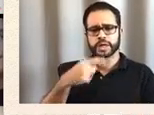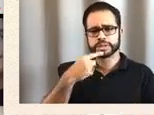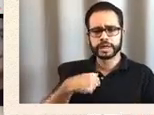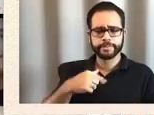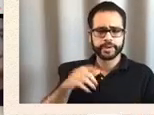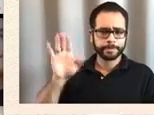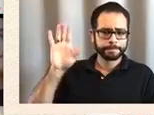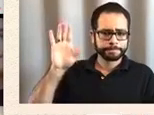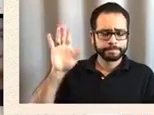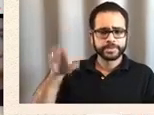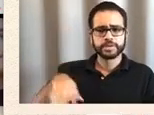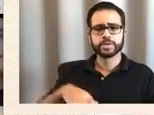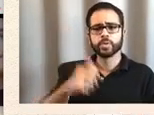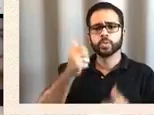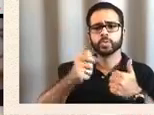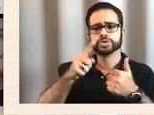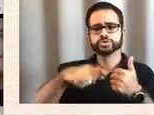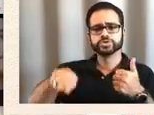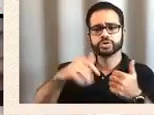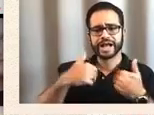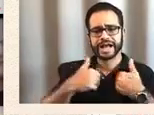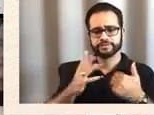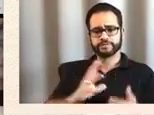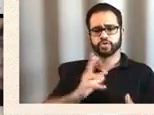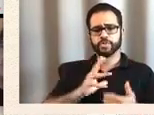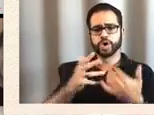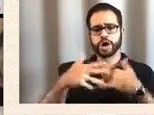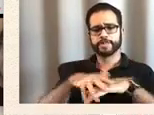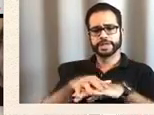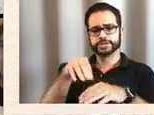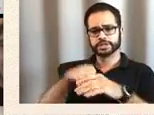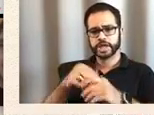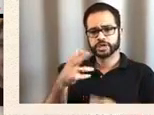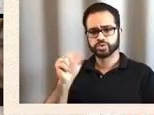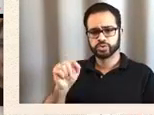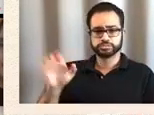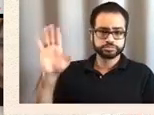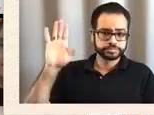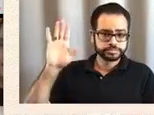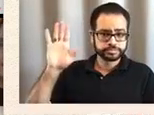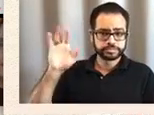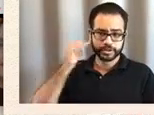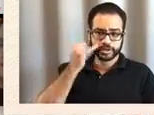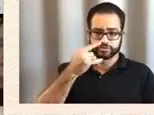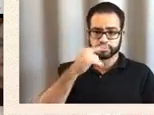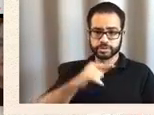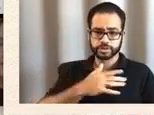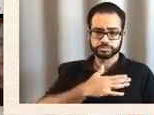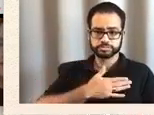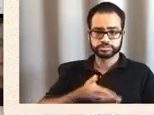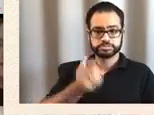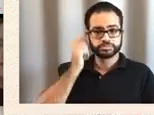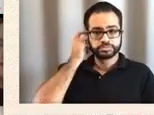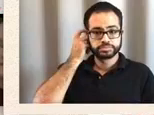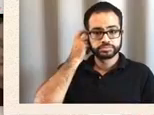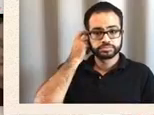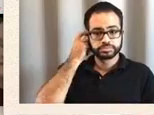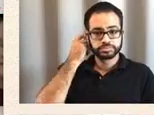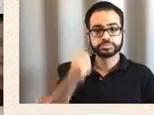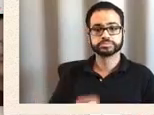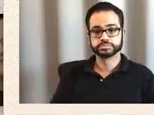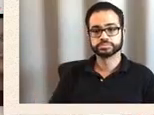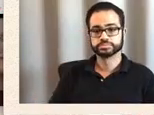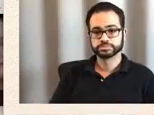which of you had formal accommodations in high school? If you're willing to share. If not, that's totally okay. Okay,